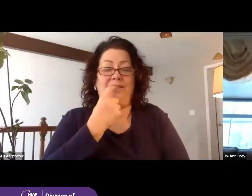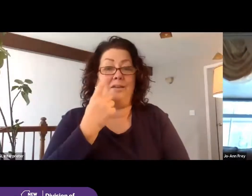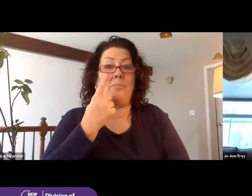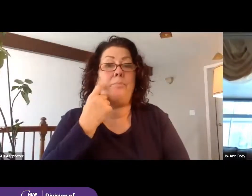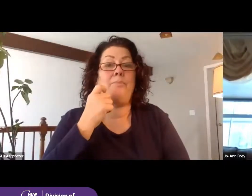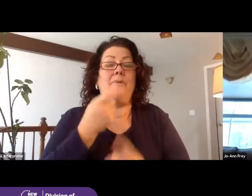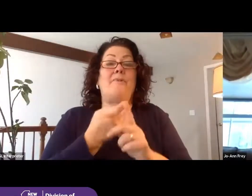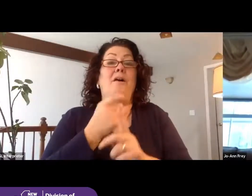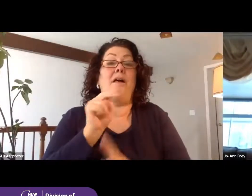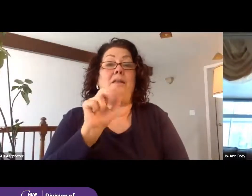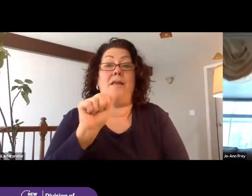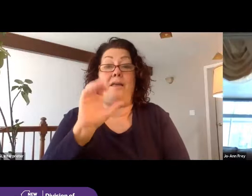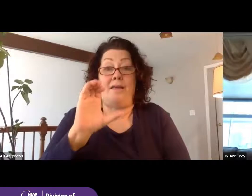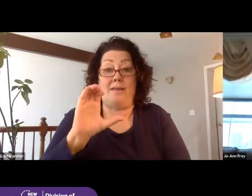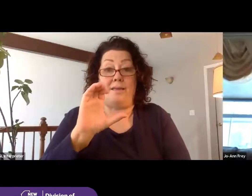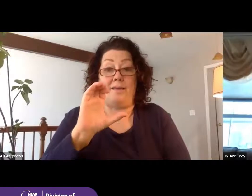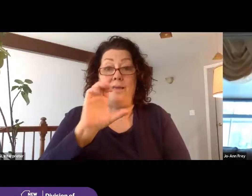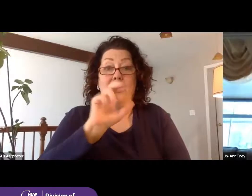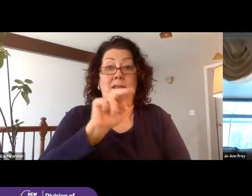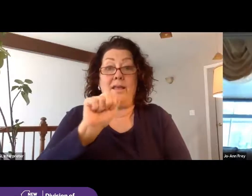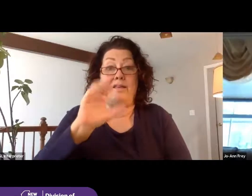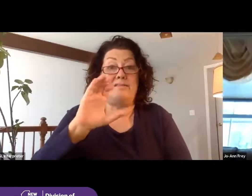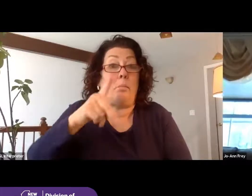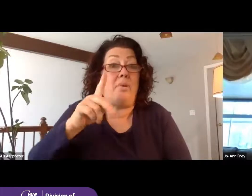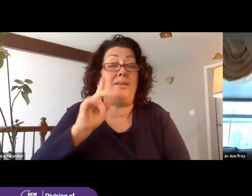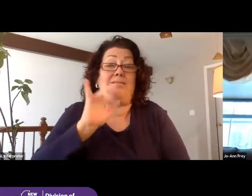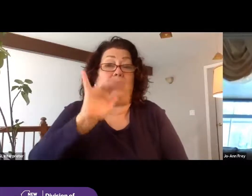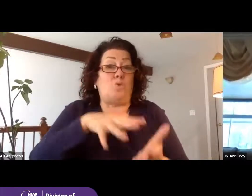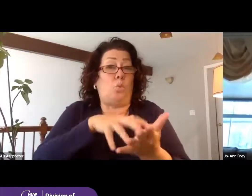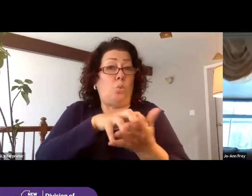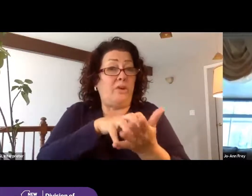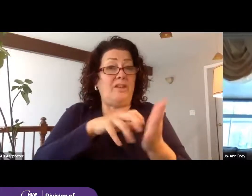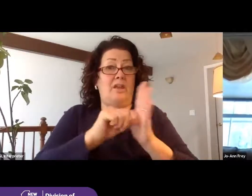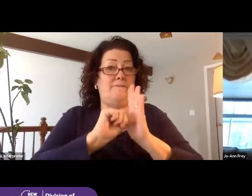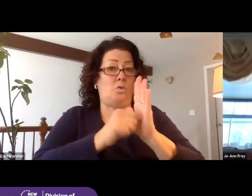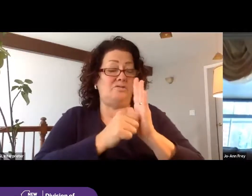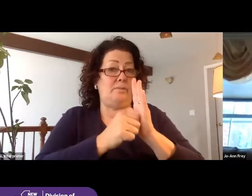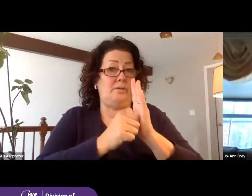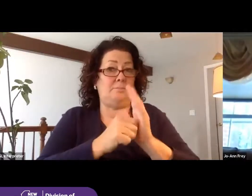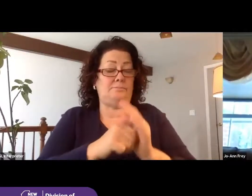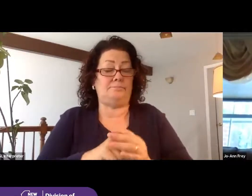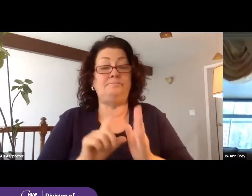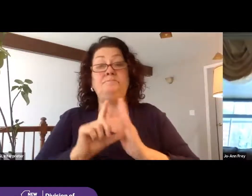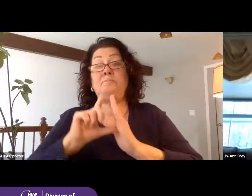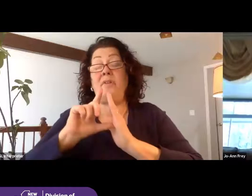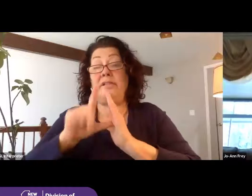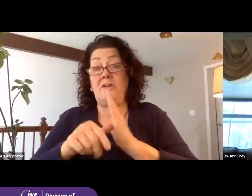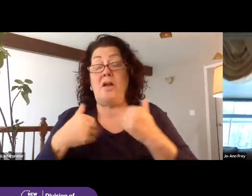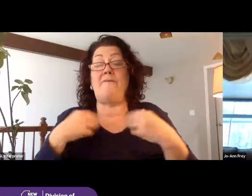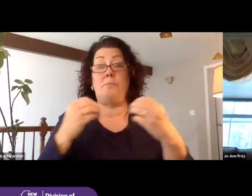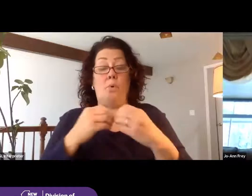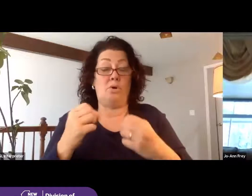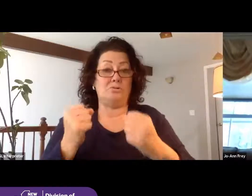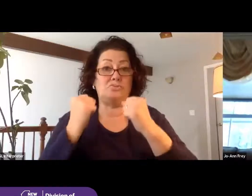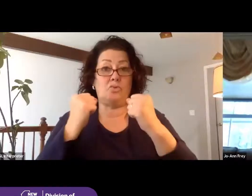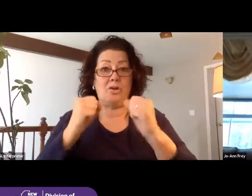weak enforcement mechanism. So the 1988 amendments created a more robust enforcement mechanism.